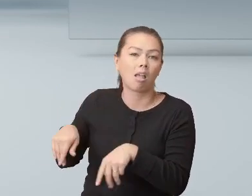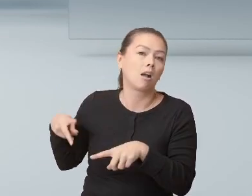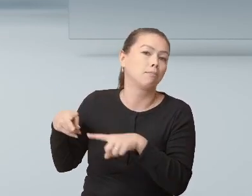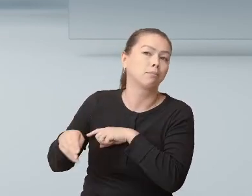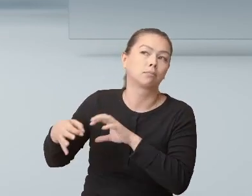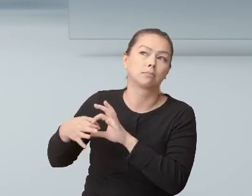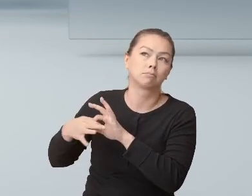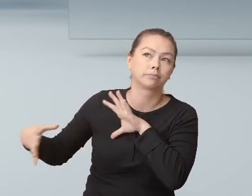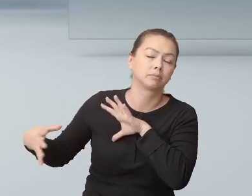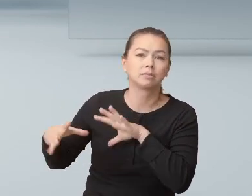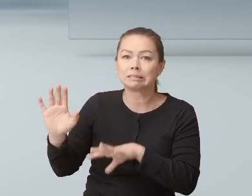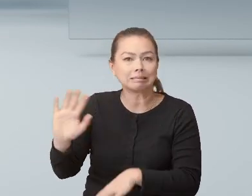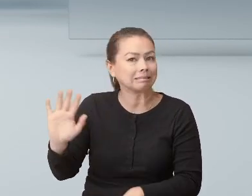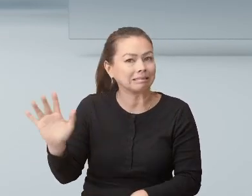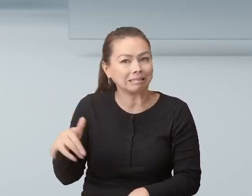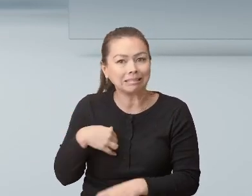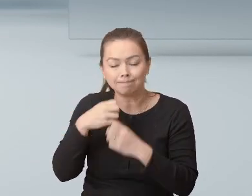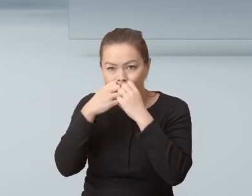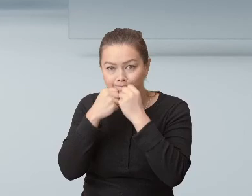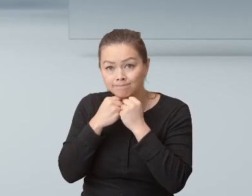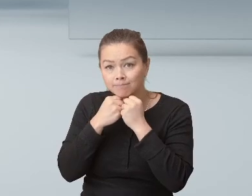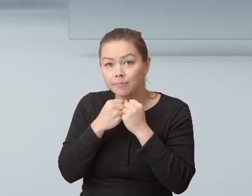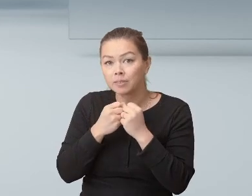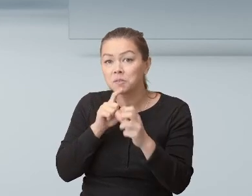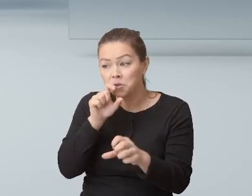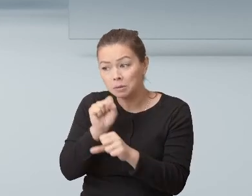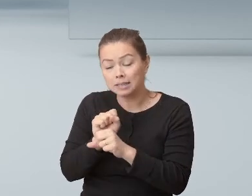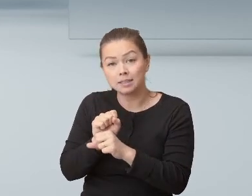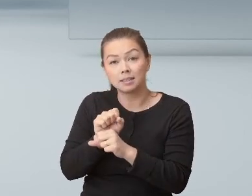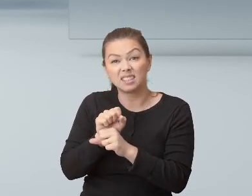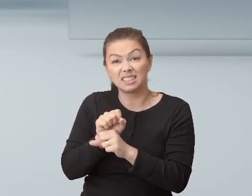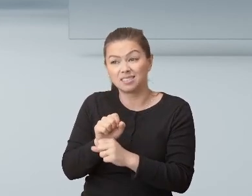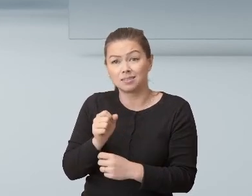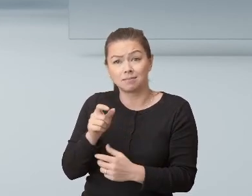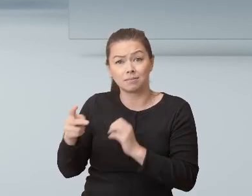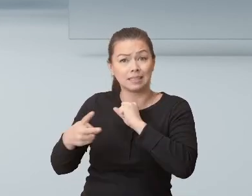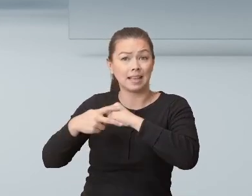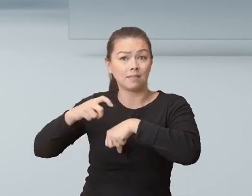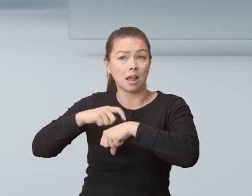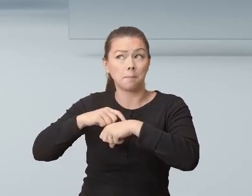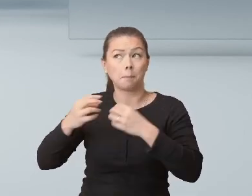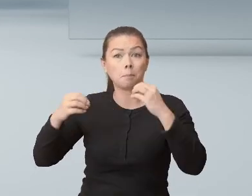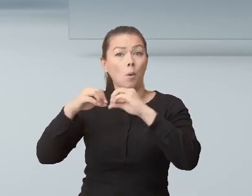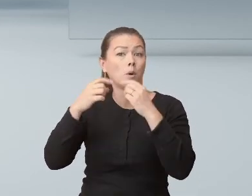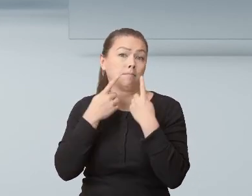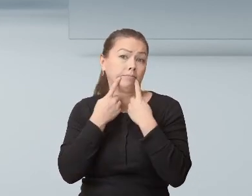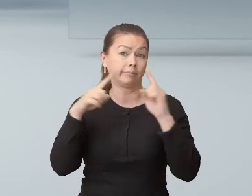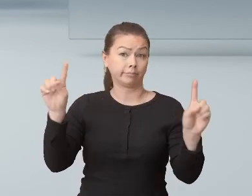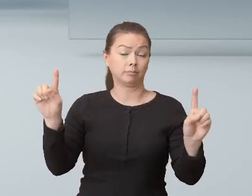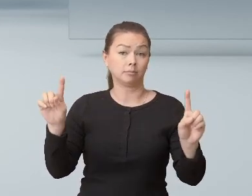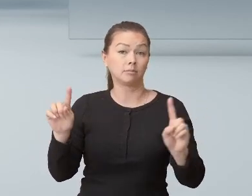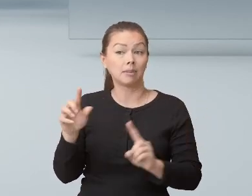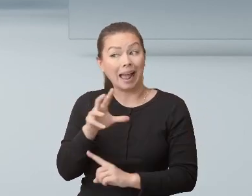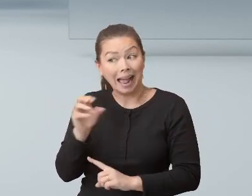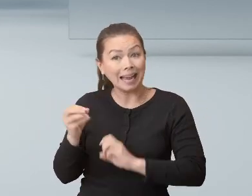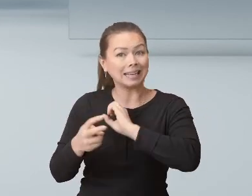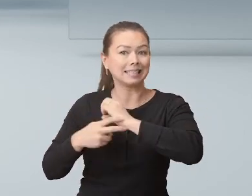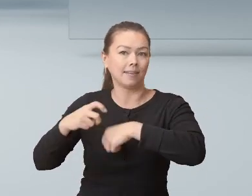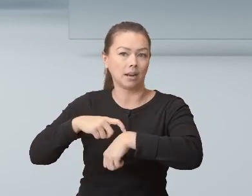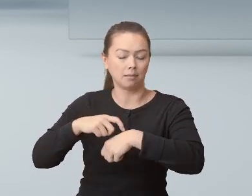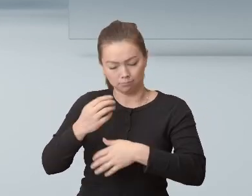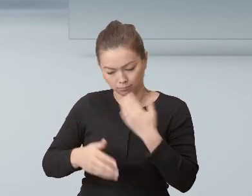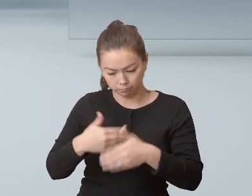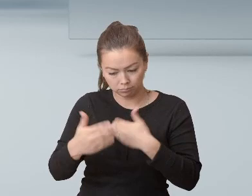said, 91% say it's helped them make more successful, and they're actually being more productive and saving time. So it's not just an